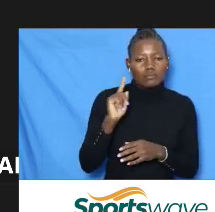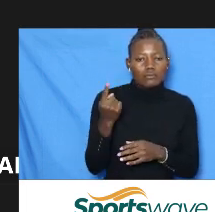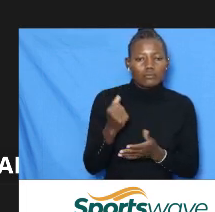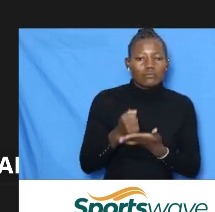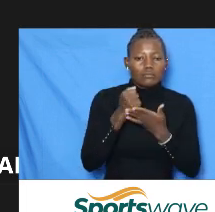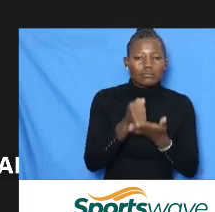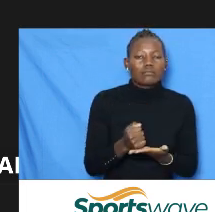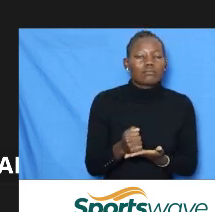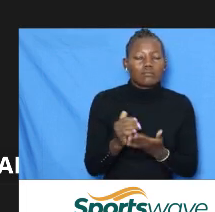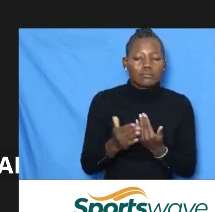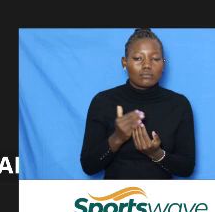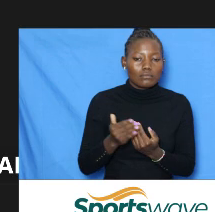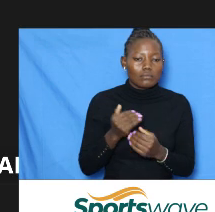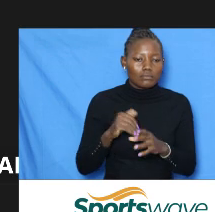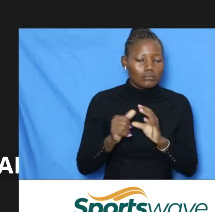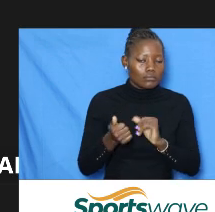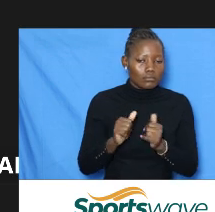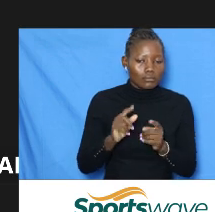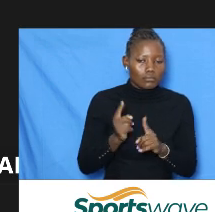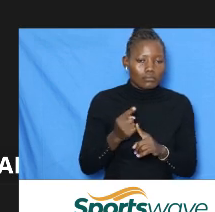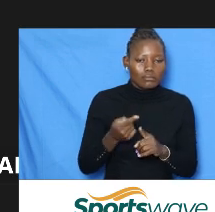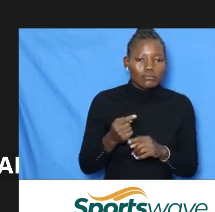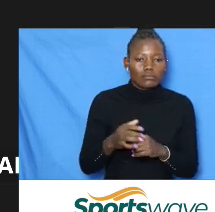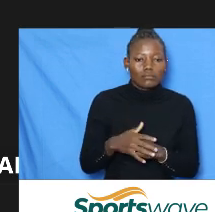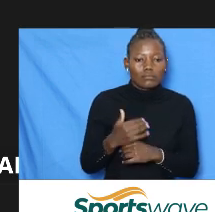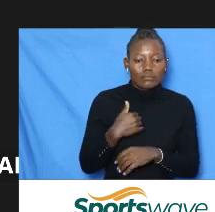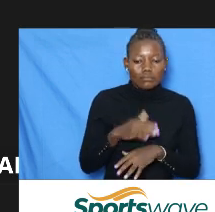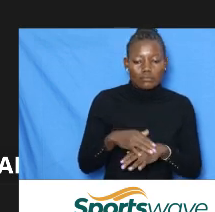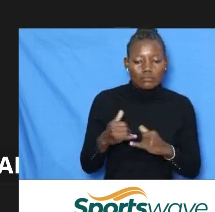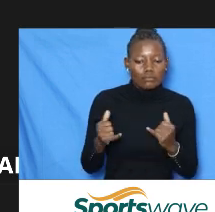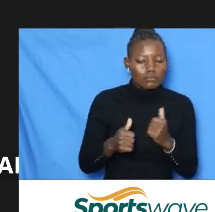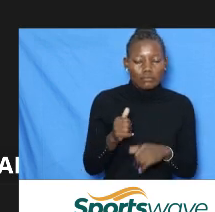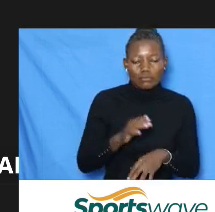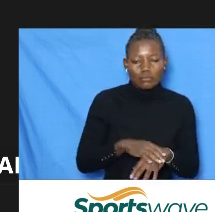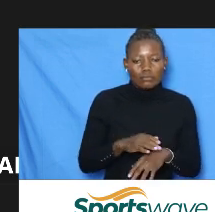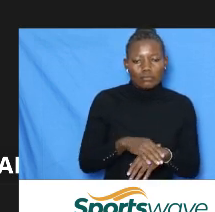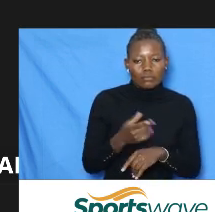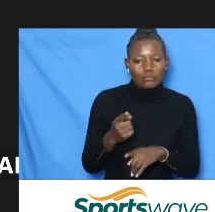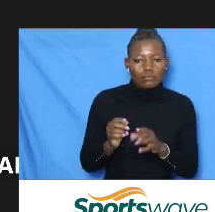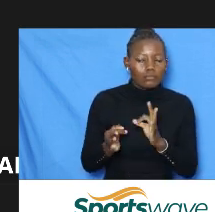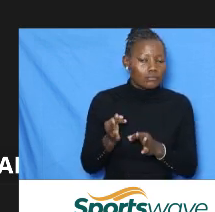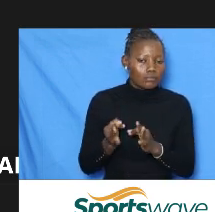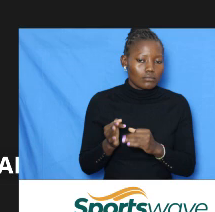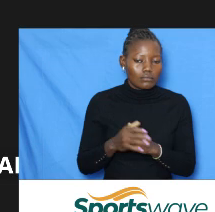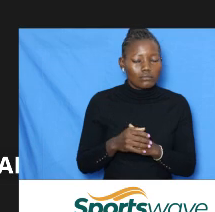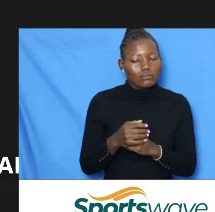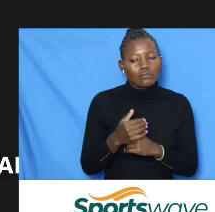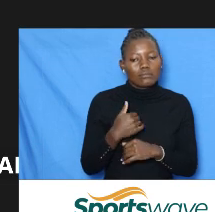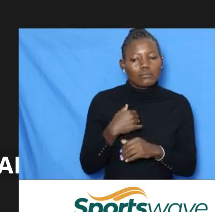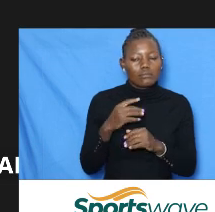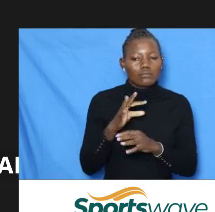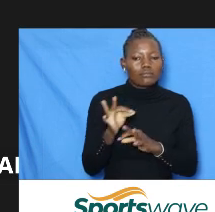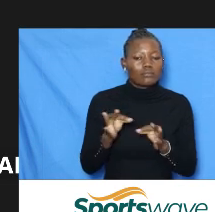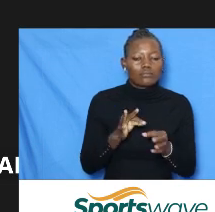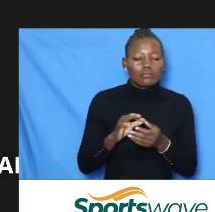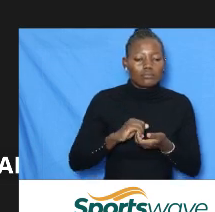immediate care in sports. There's different sports have got them online, which is good. But if your particular federation